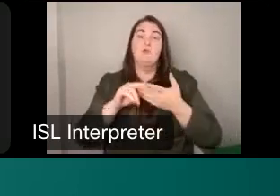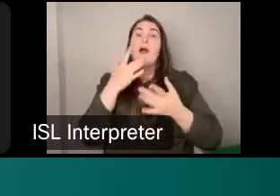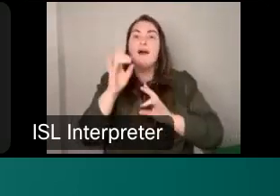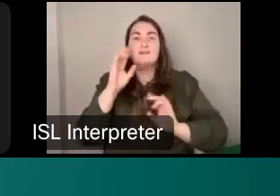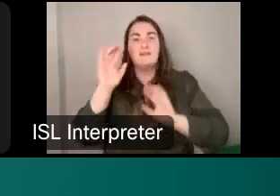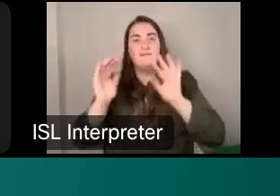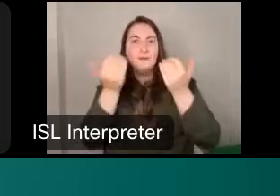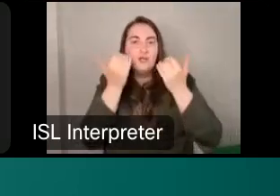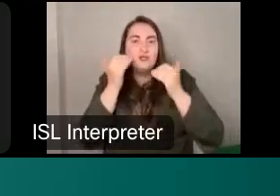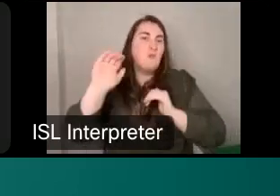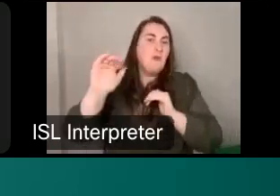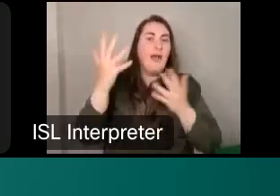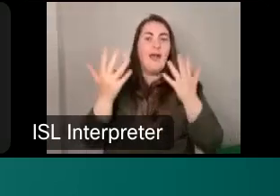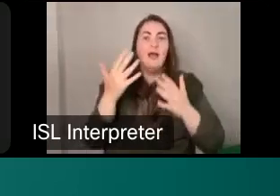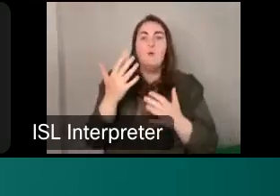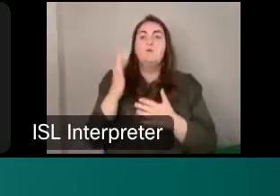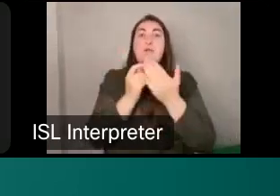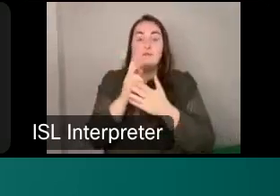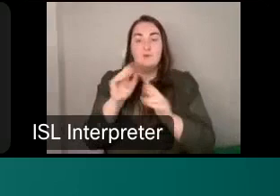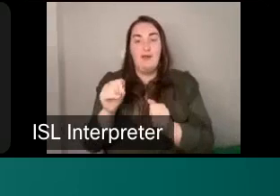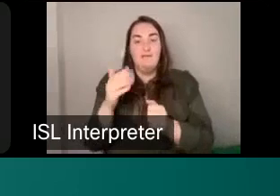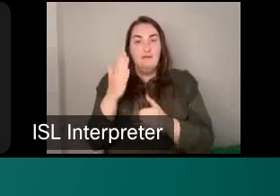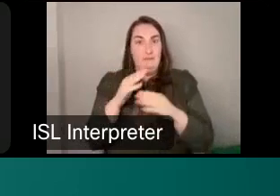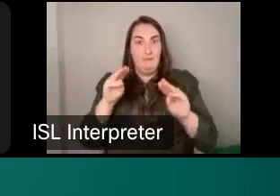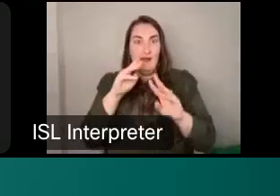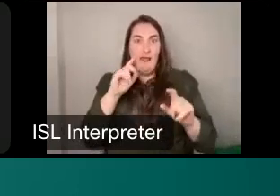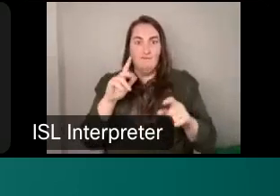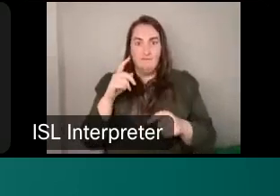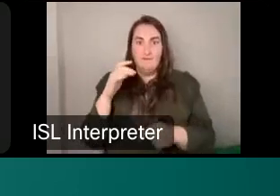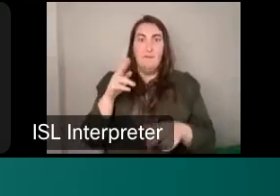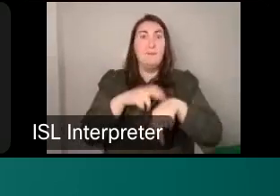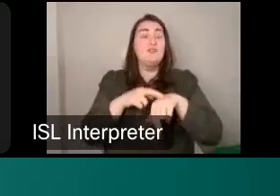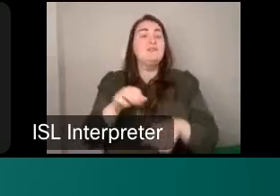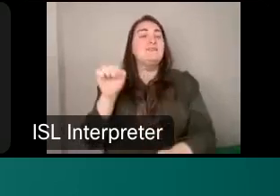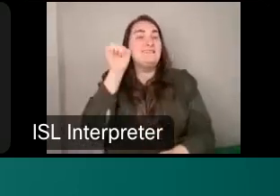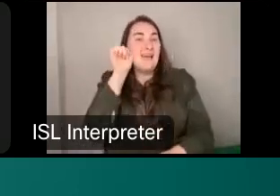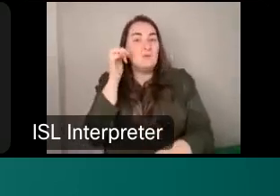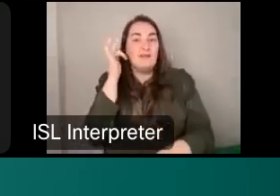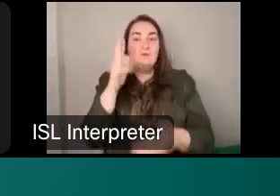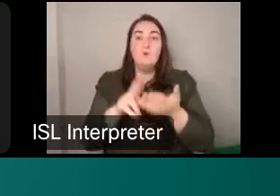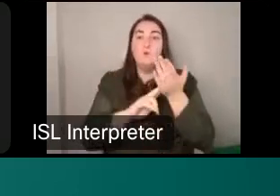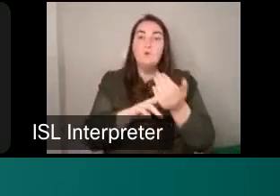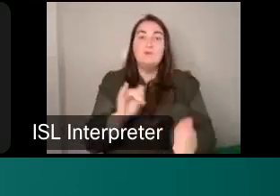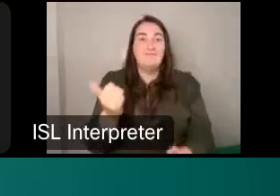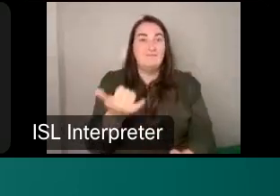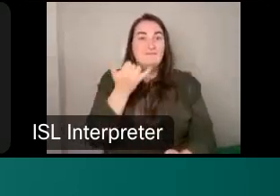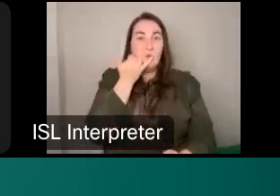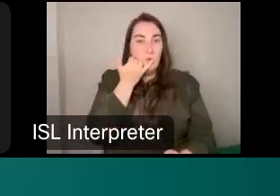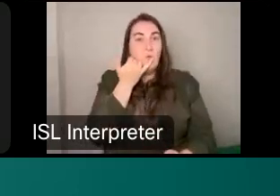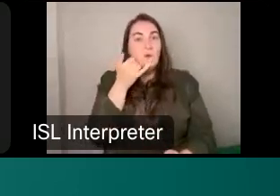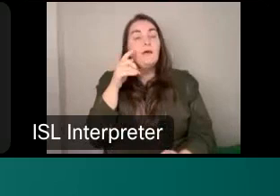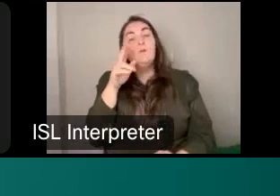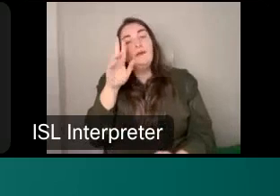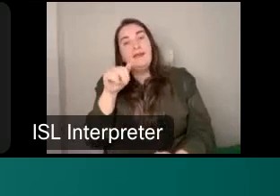information about dialing in. Sometimes we found colleagues will have a better sound quality when they dial in on the phone, and